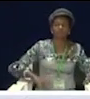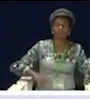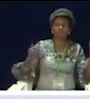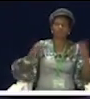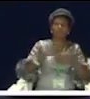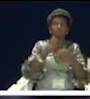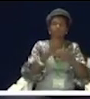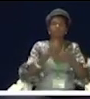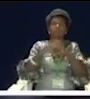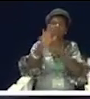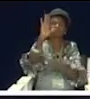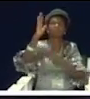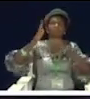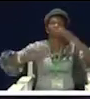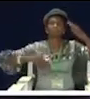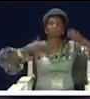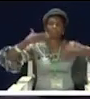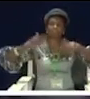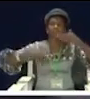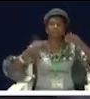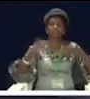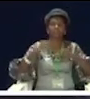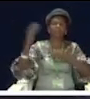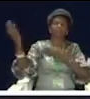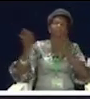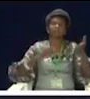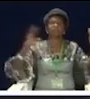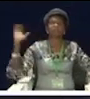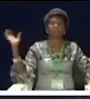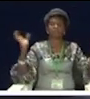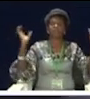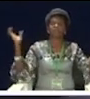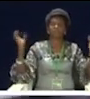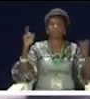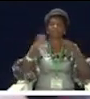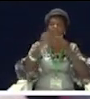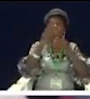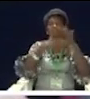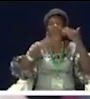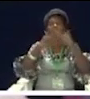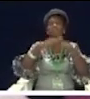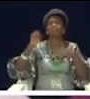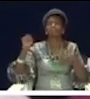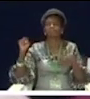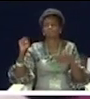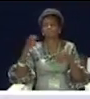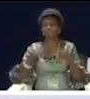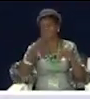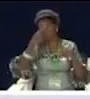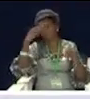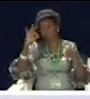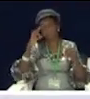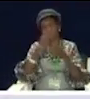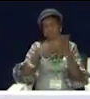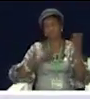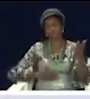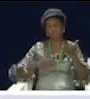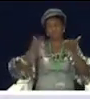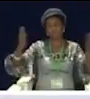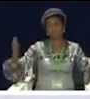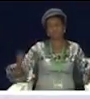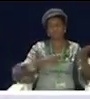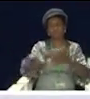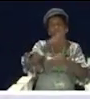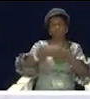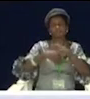happy. They bring celebration to the heavens. And because of somebody here tonight,